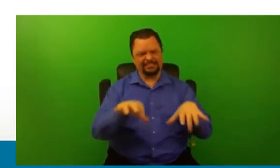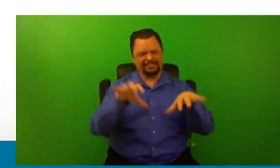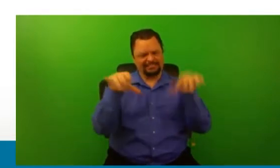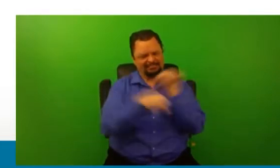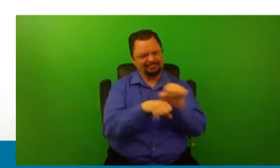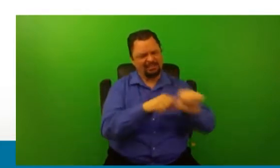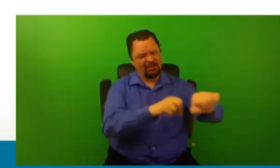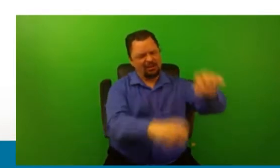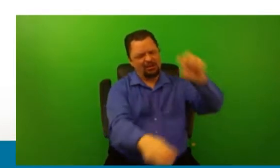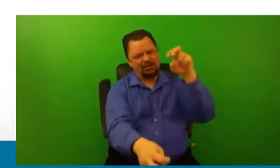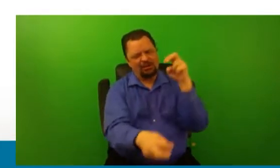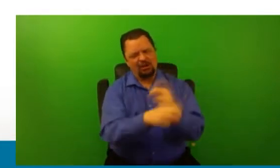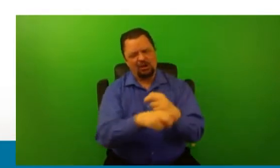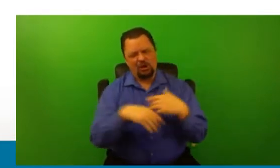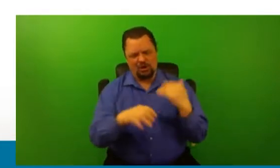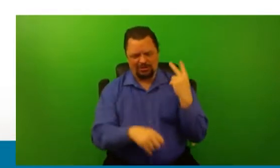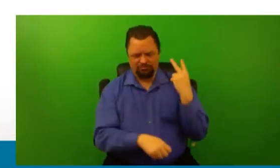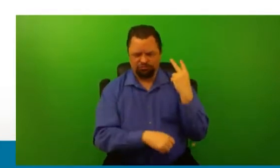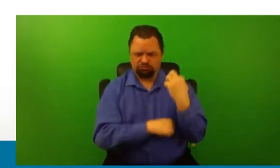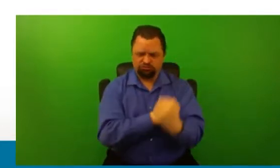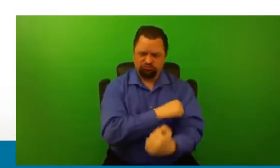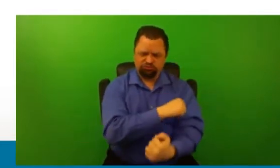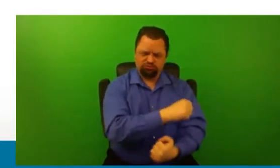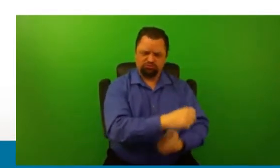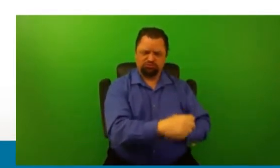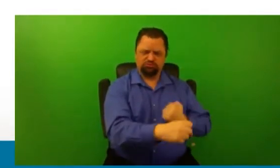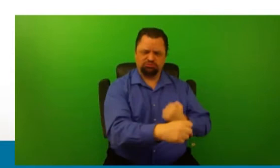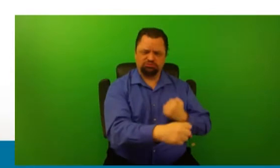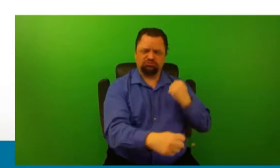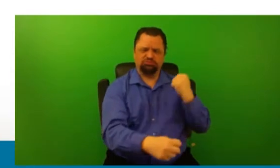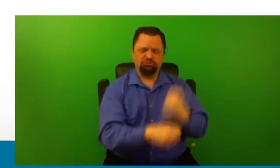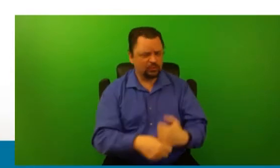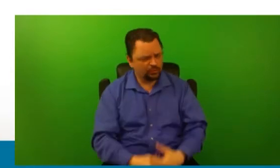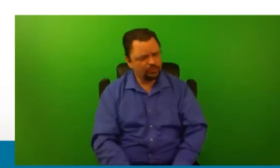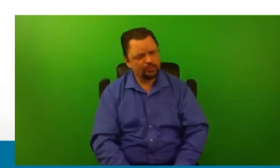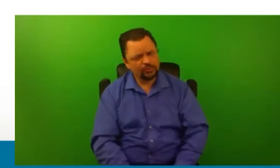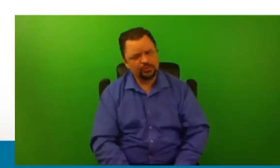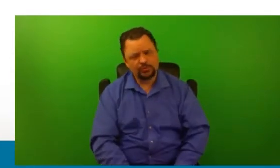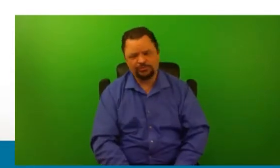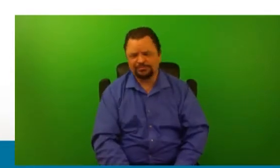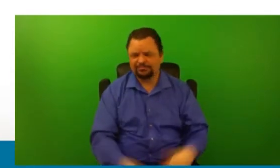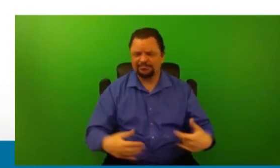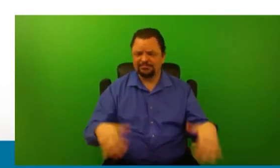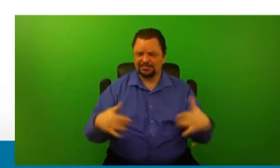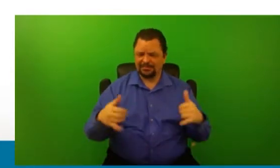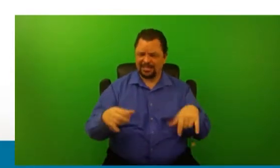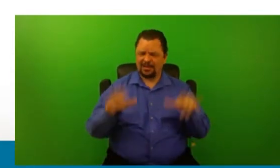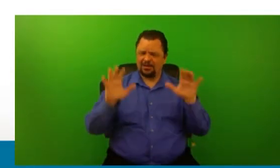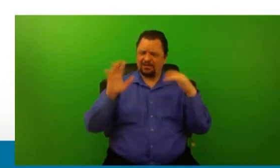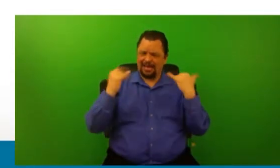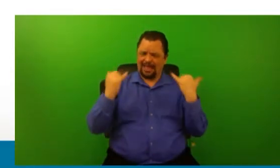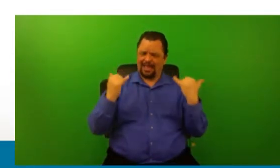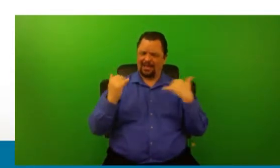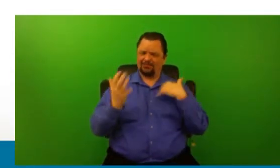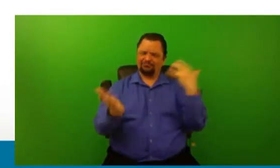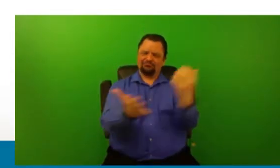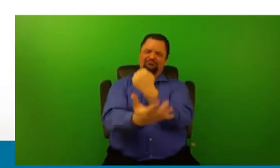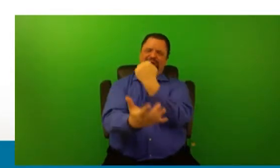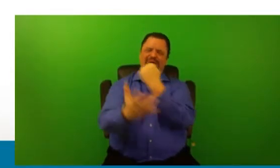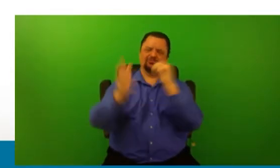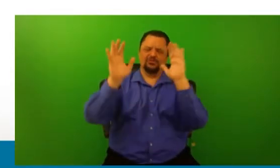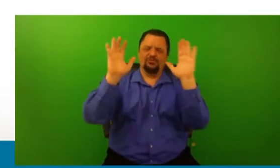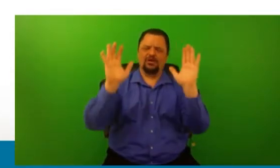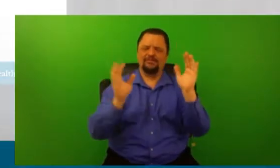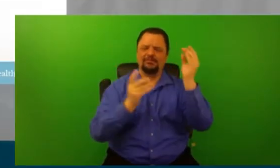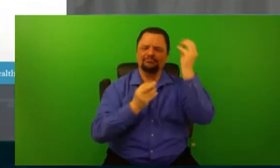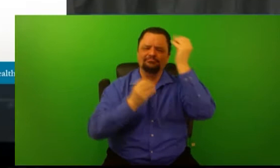2-year period in the COVID response. And I think this is a wonderful opportunity to just reflect